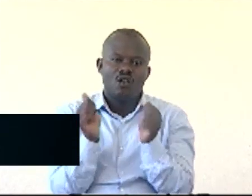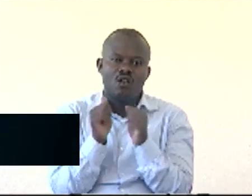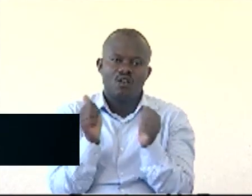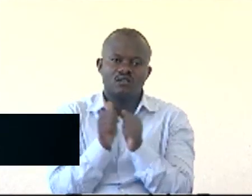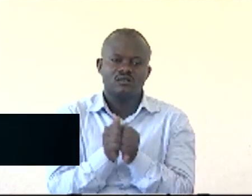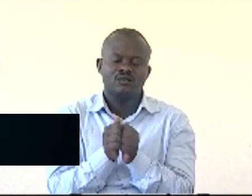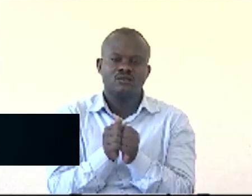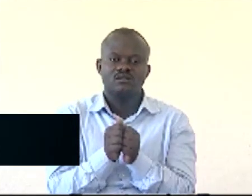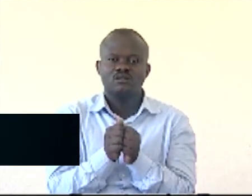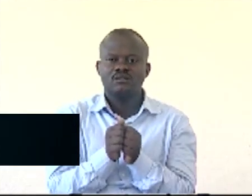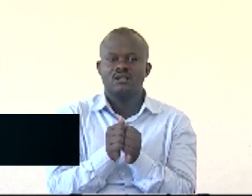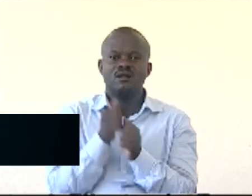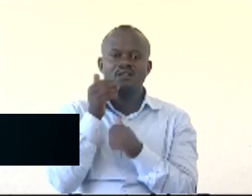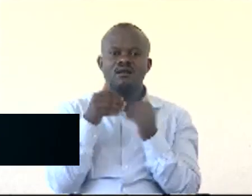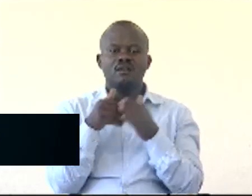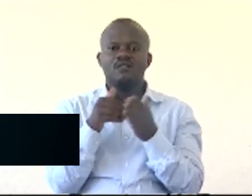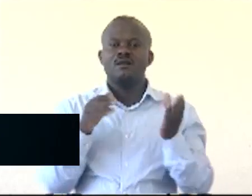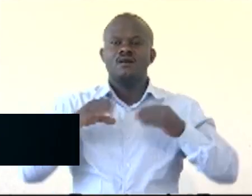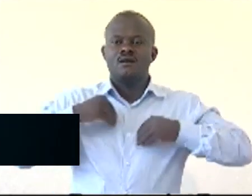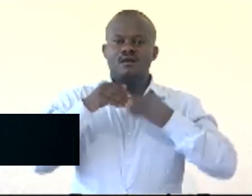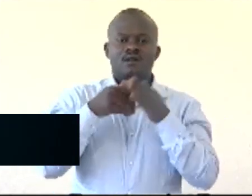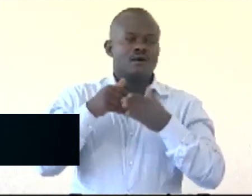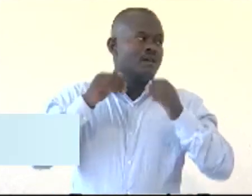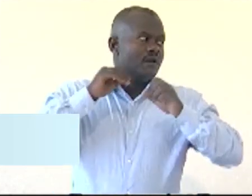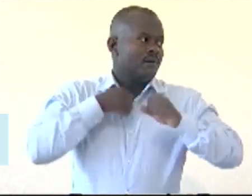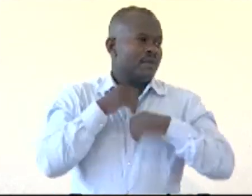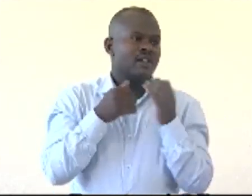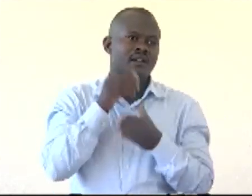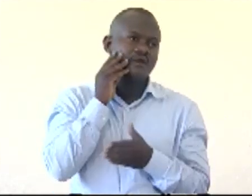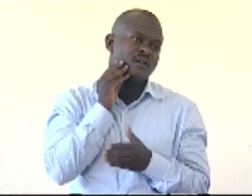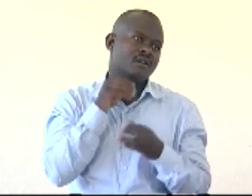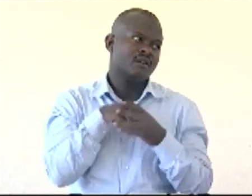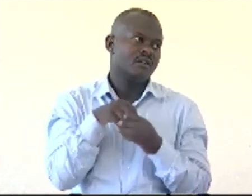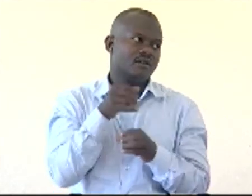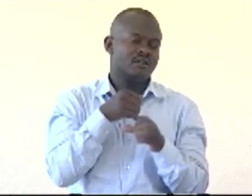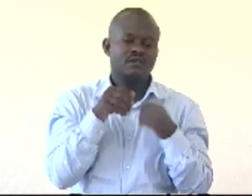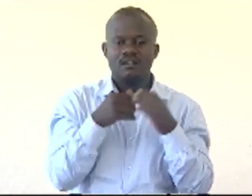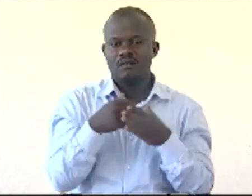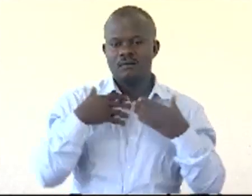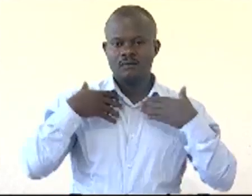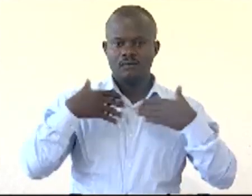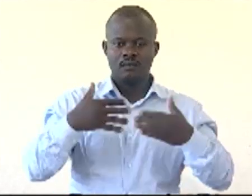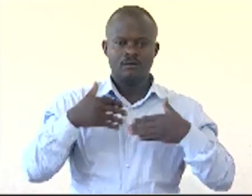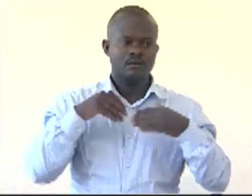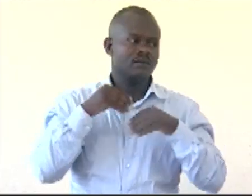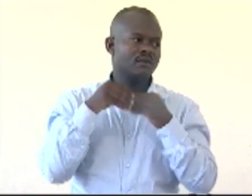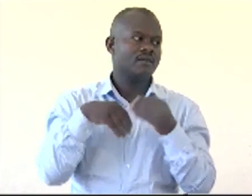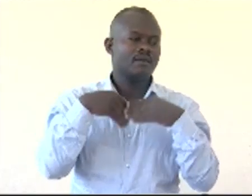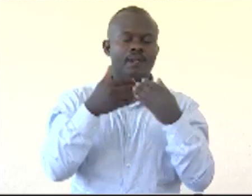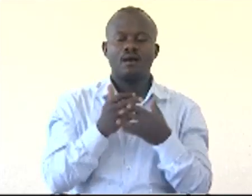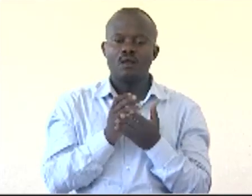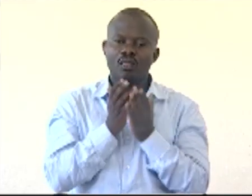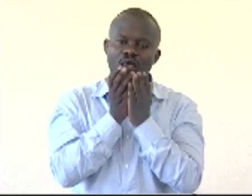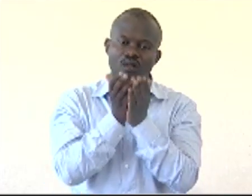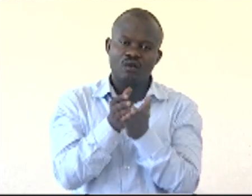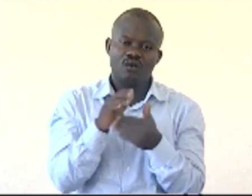feel cold. Then later the person may experience internal bleeding, resulting in vomiting